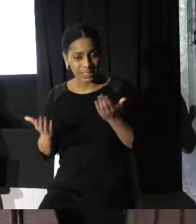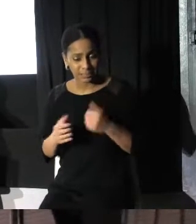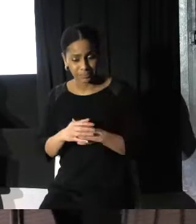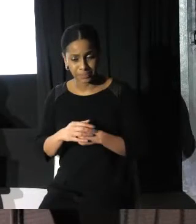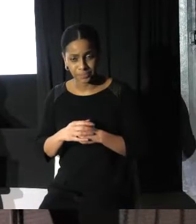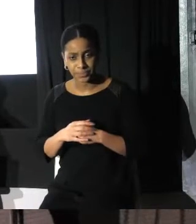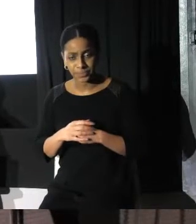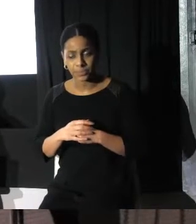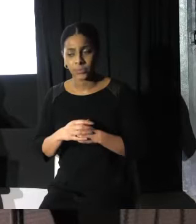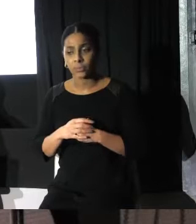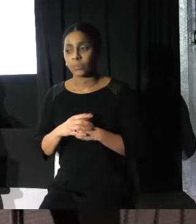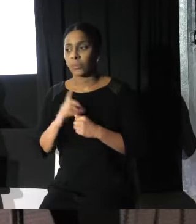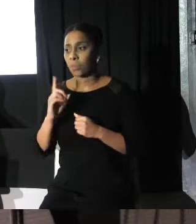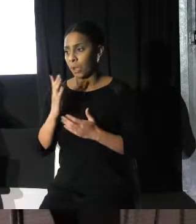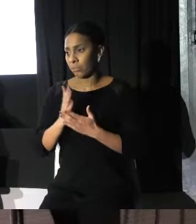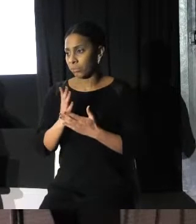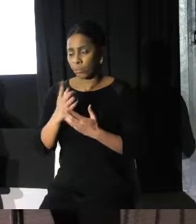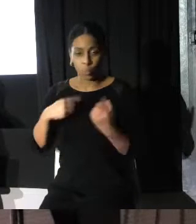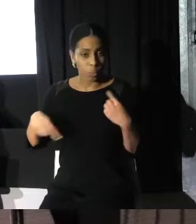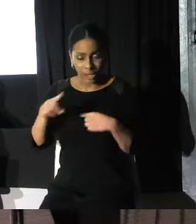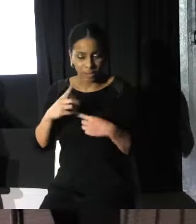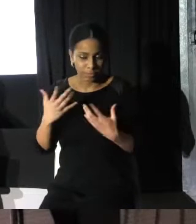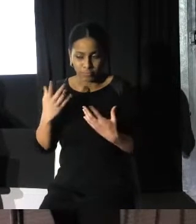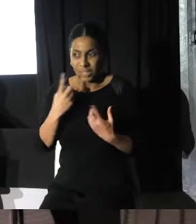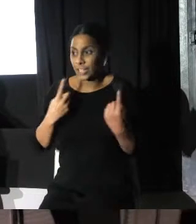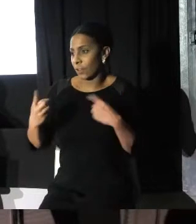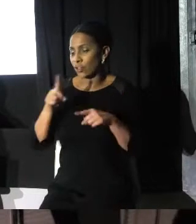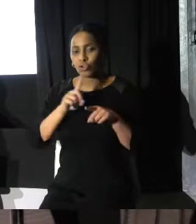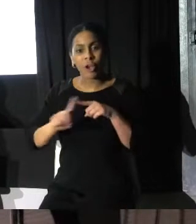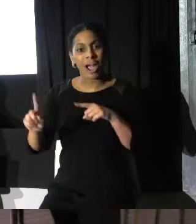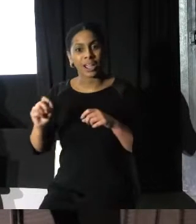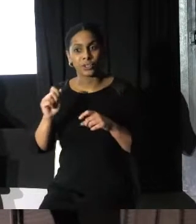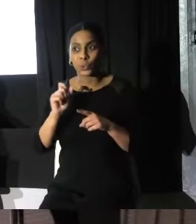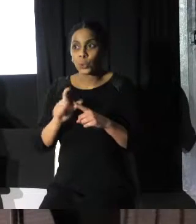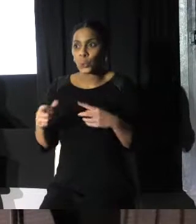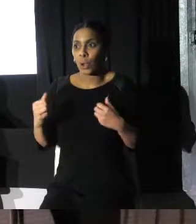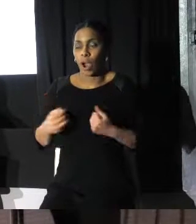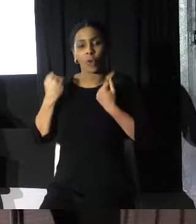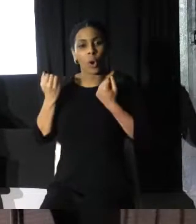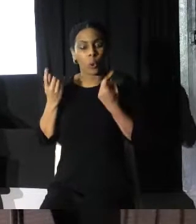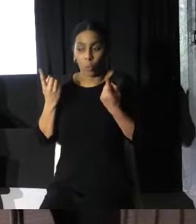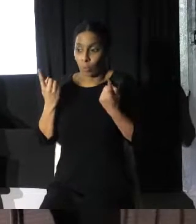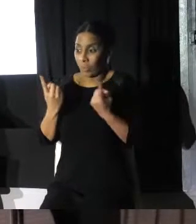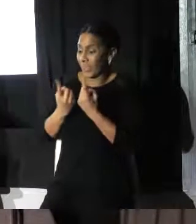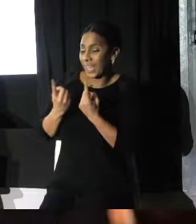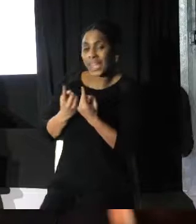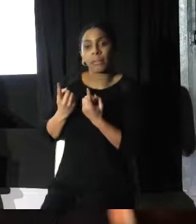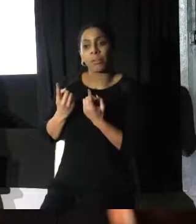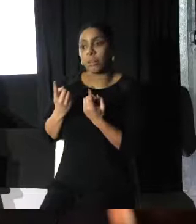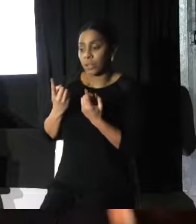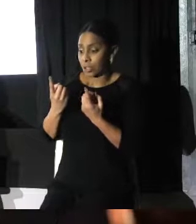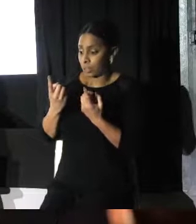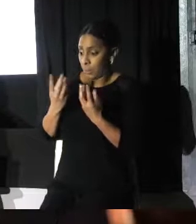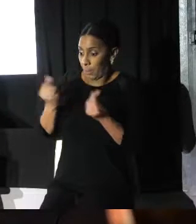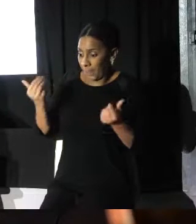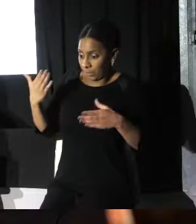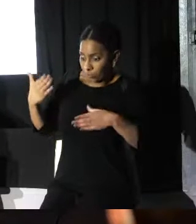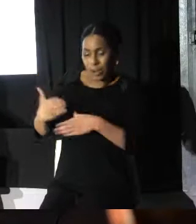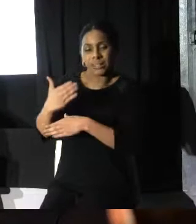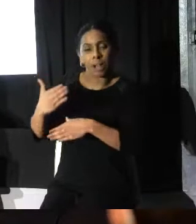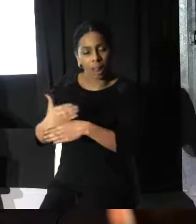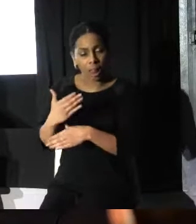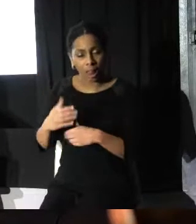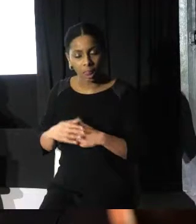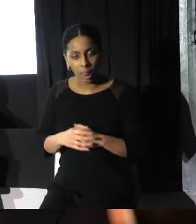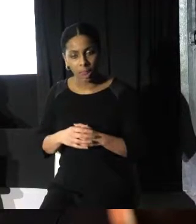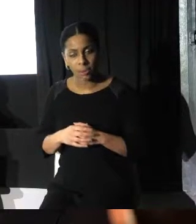I think we each seek to do our own thing in terms of what happens practically. At the same time, though, I do, and I guess